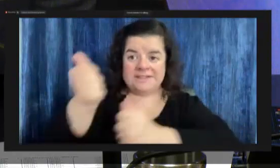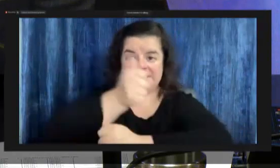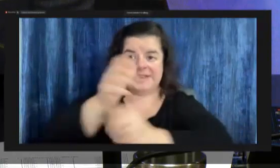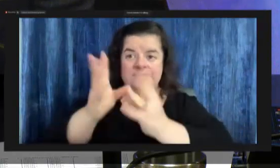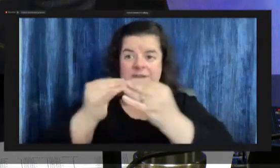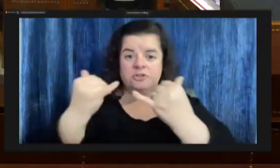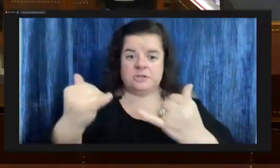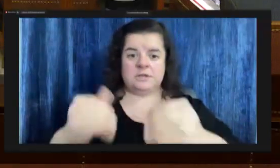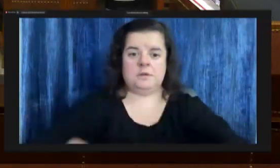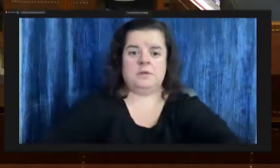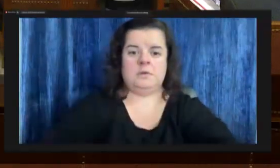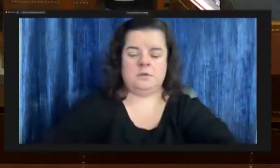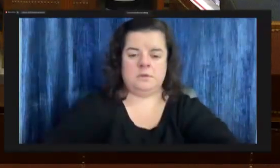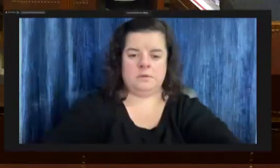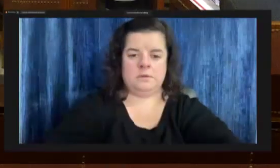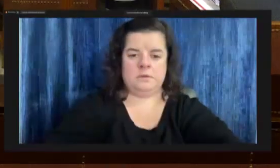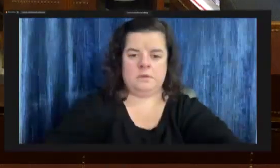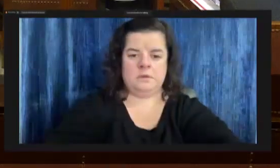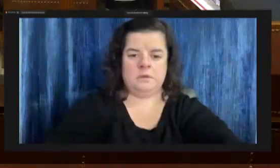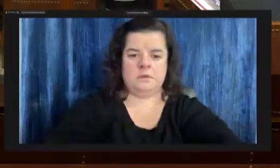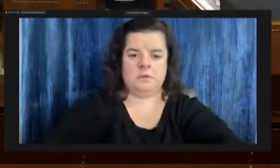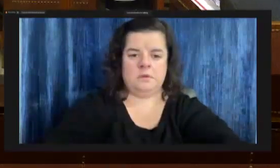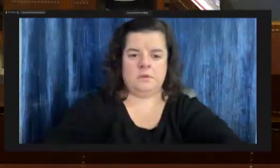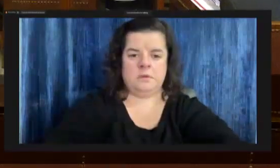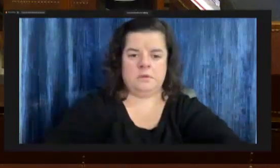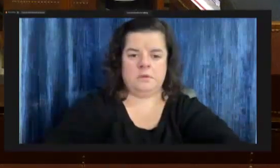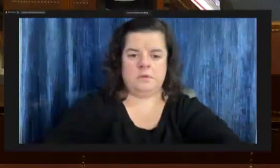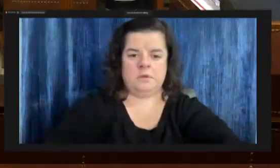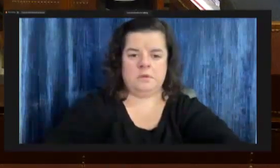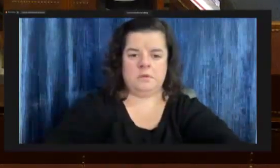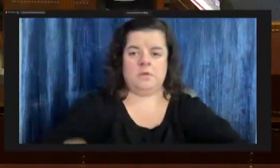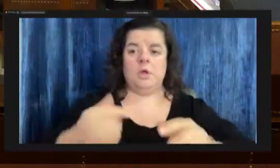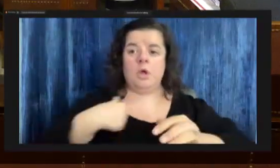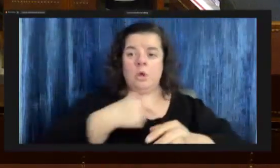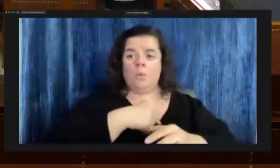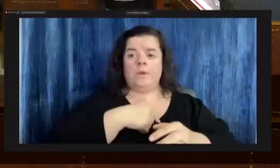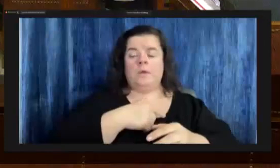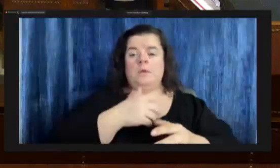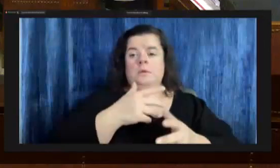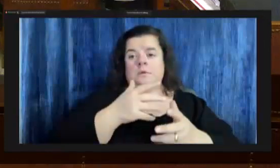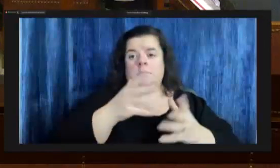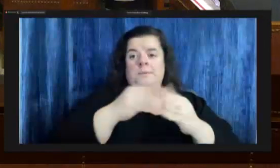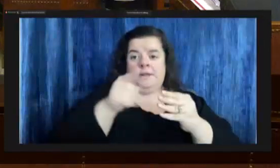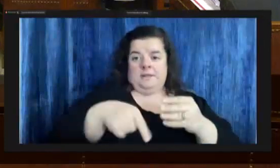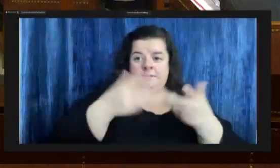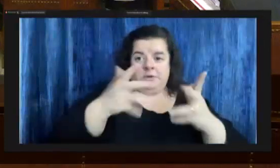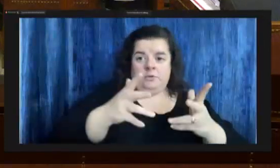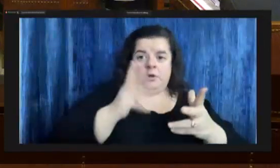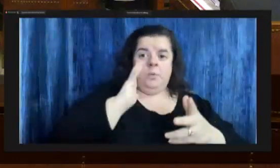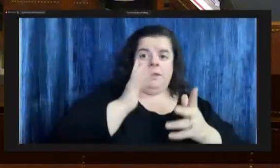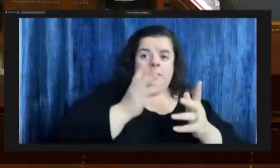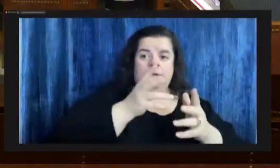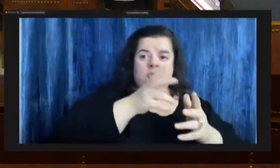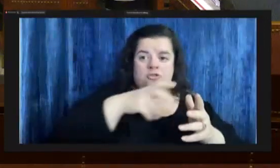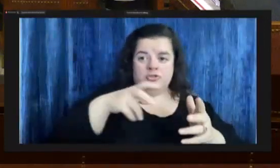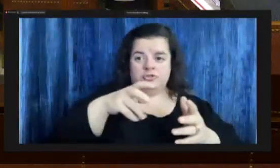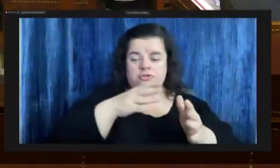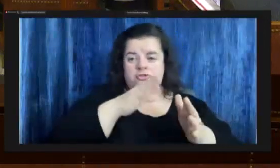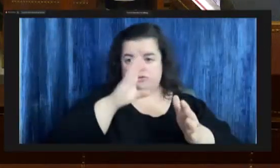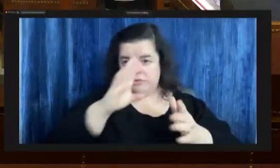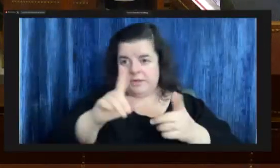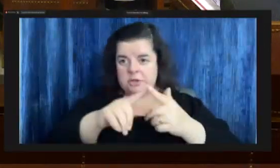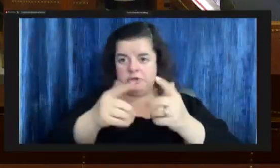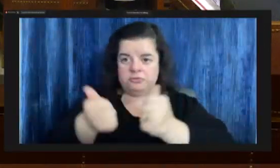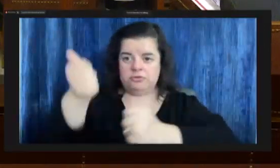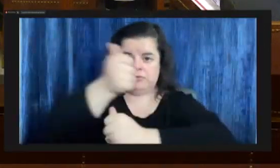Yes. So members, we're rolling directly into executive session after this to speak with our